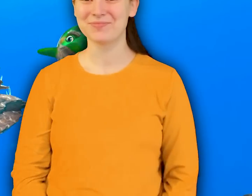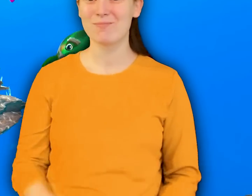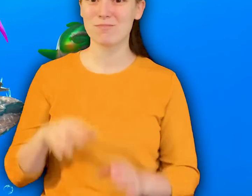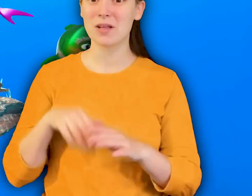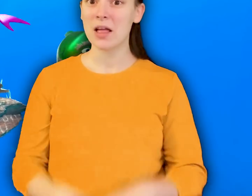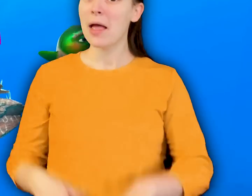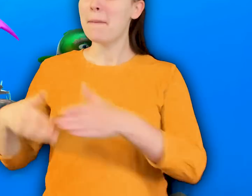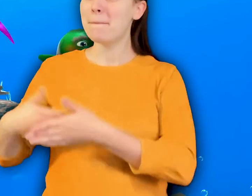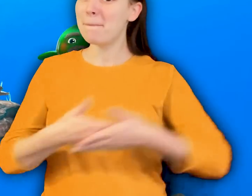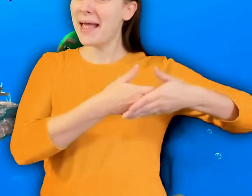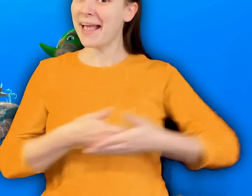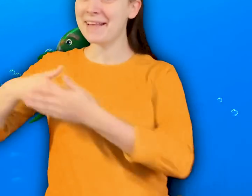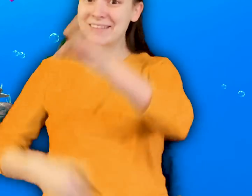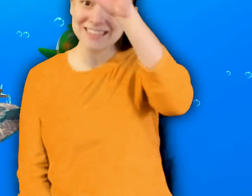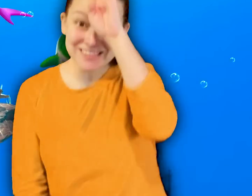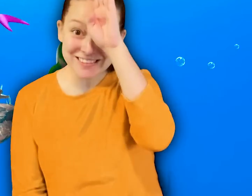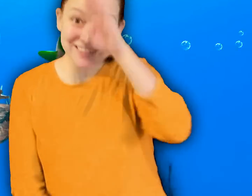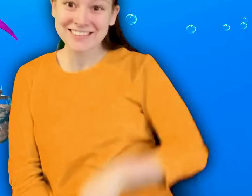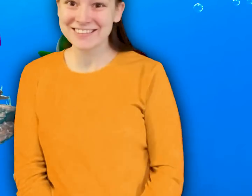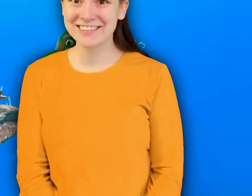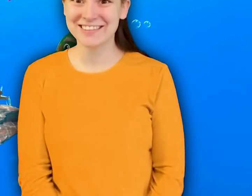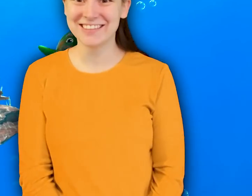care baby shark